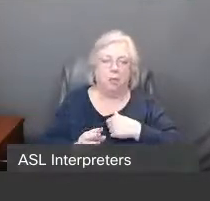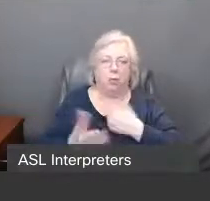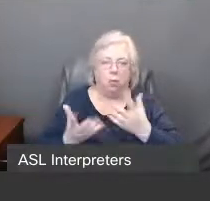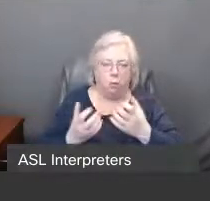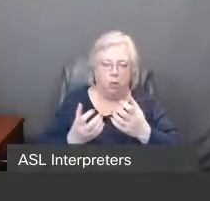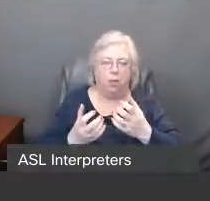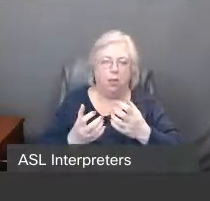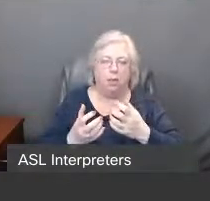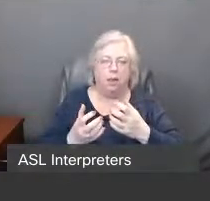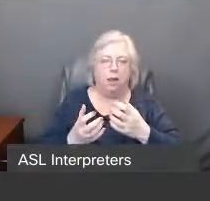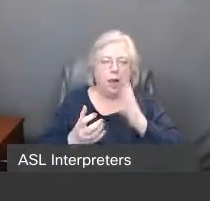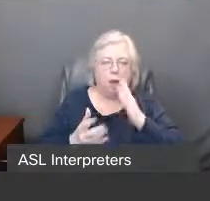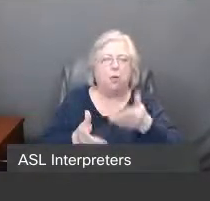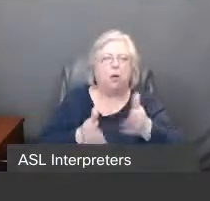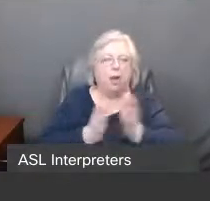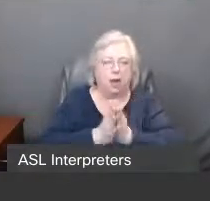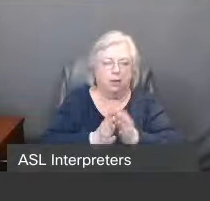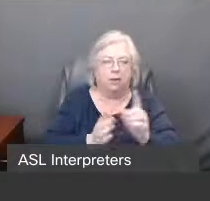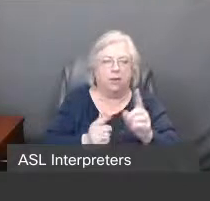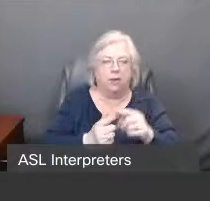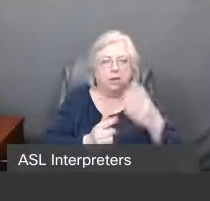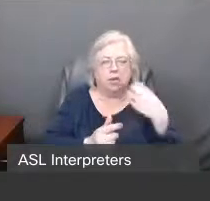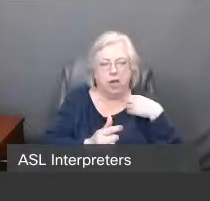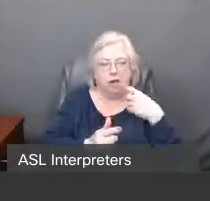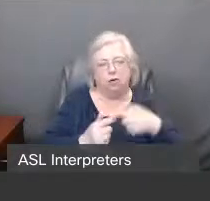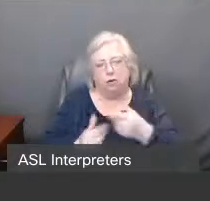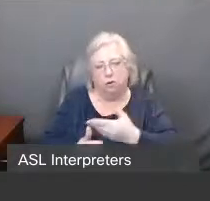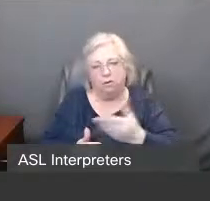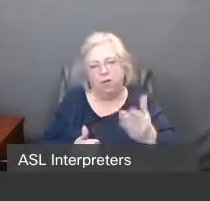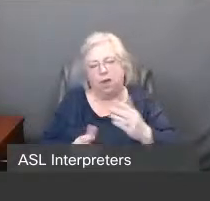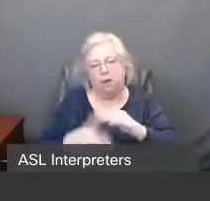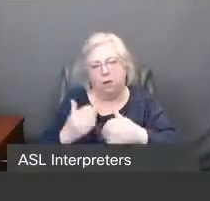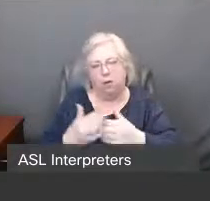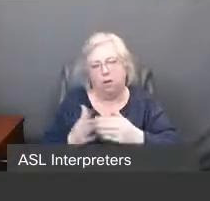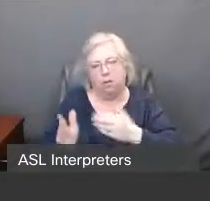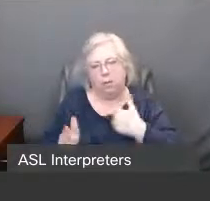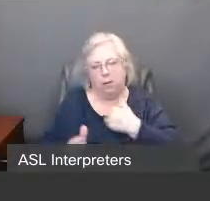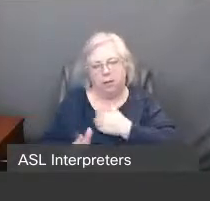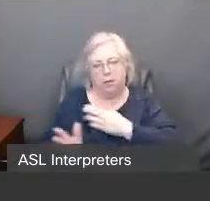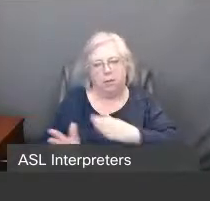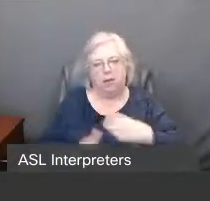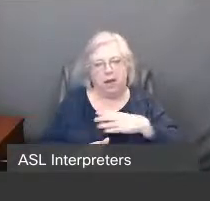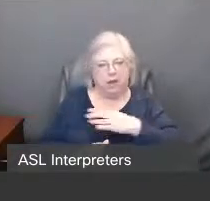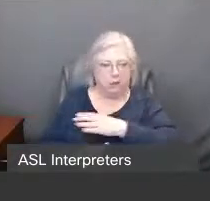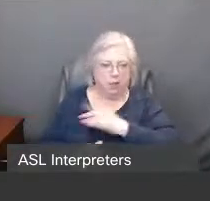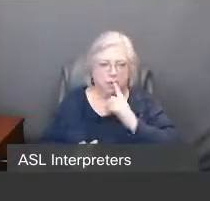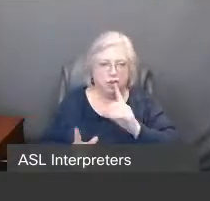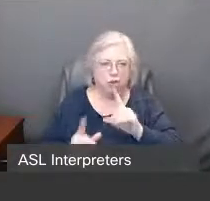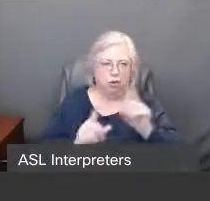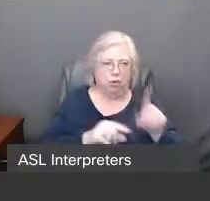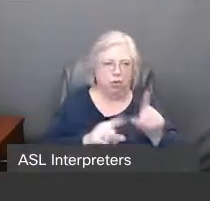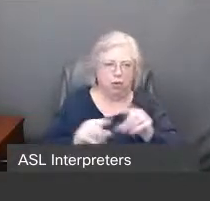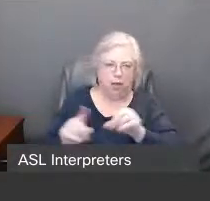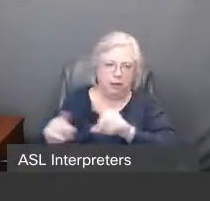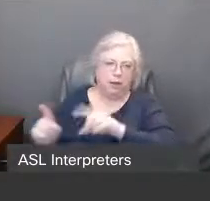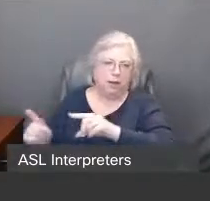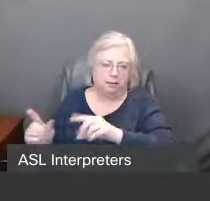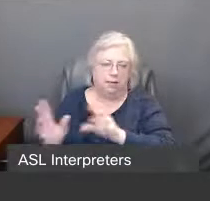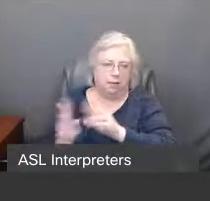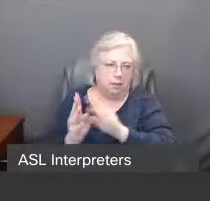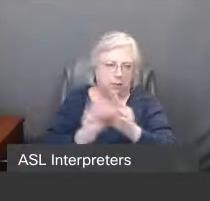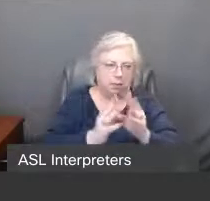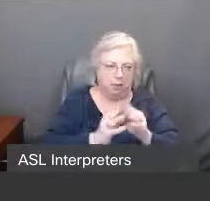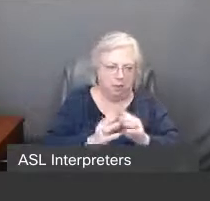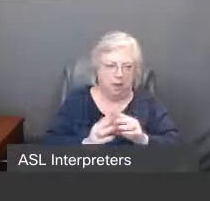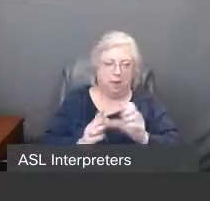planning commission at that meeting, because I do believe, like I said, it is the role and duty of this commission to plan the